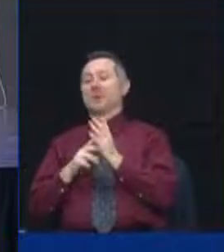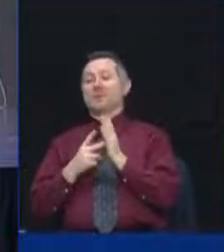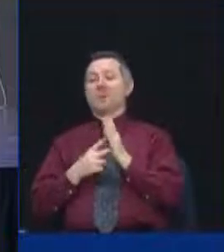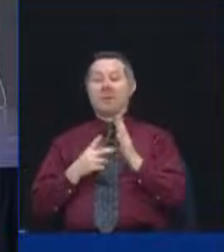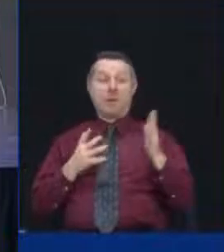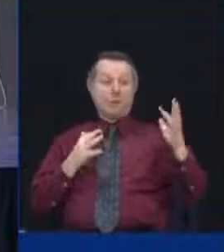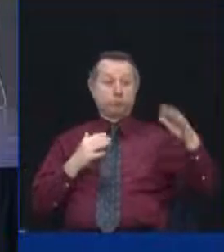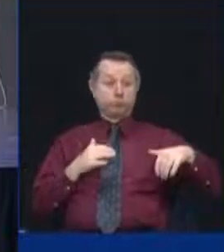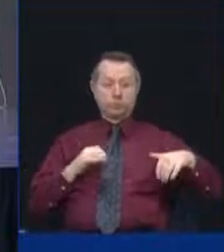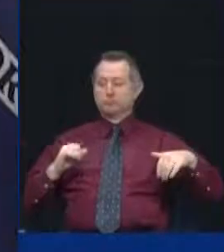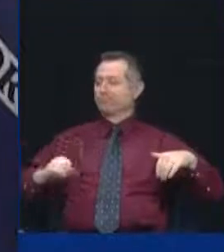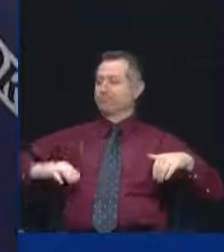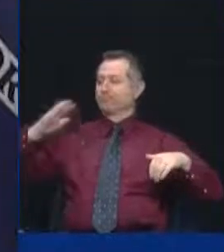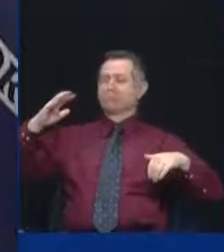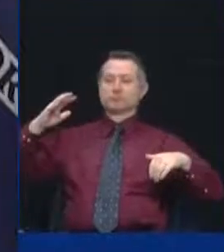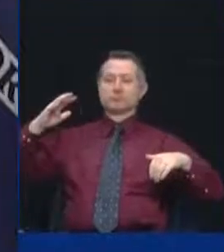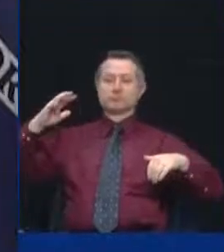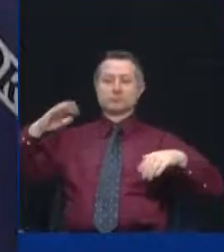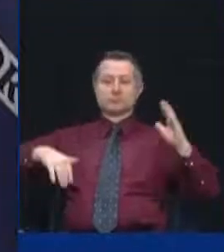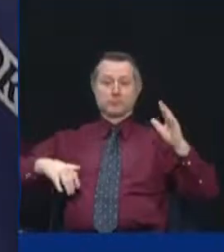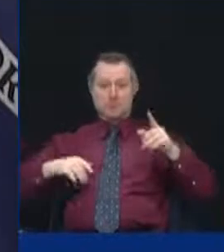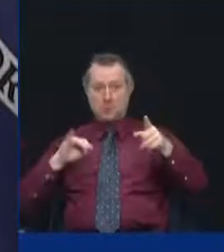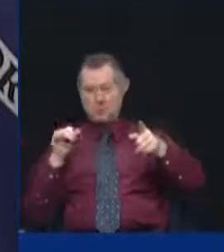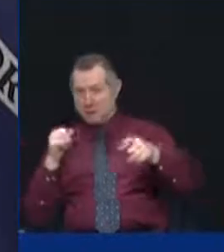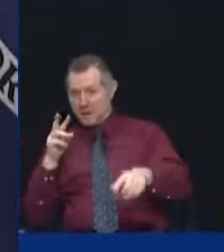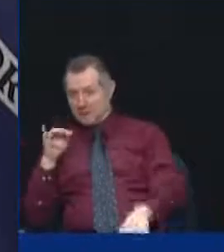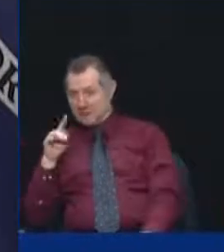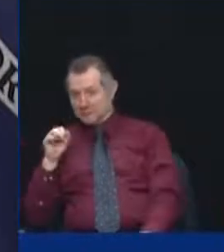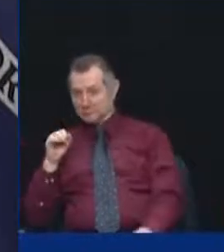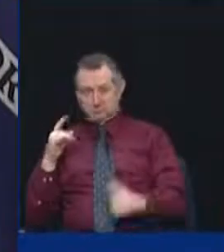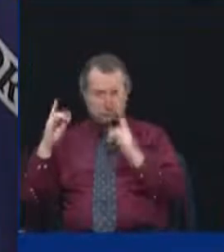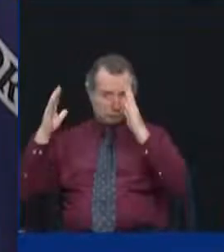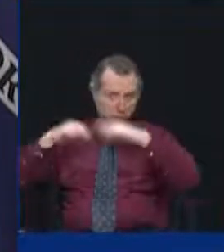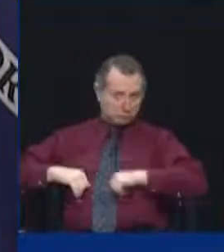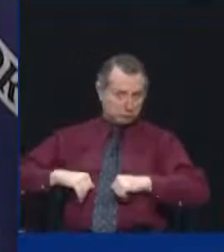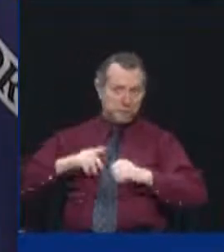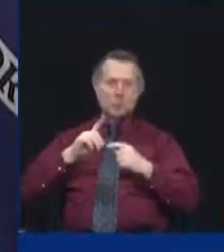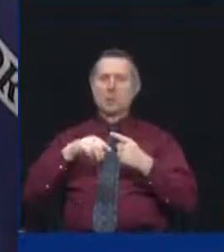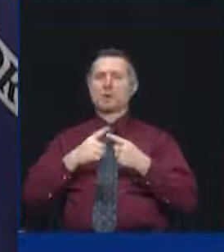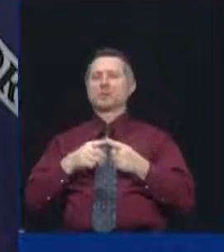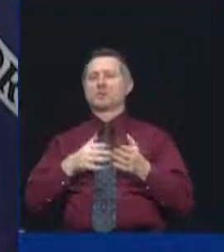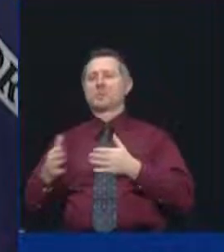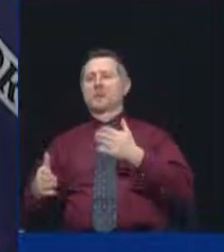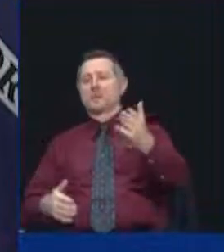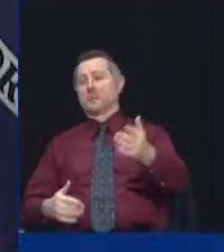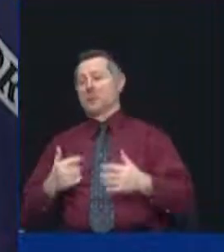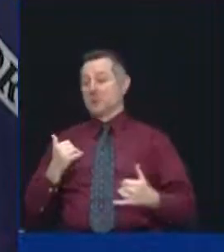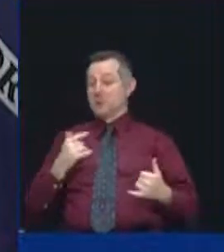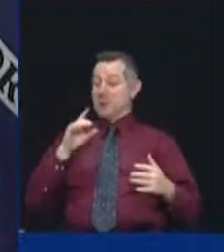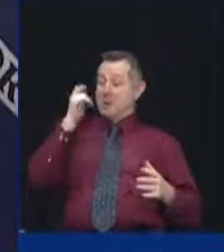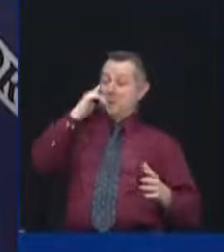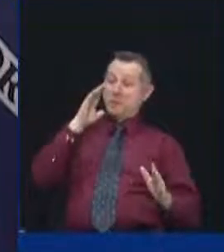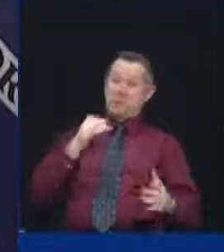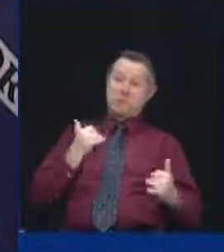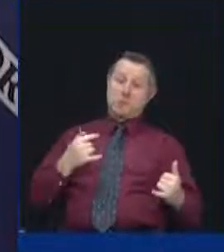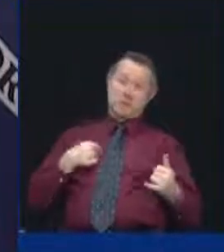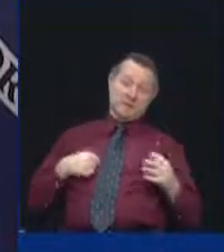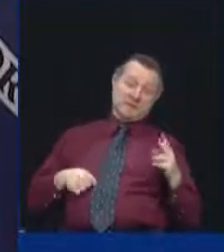sites, and when might that be? We are currently looking at